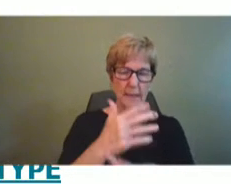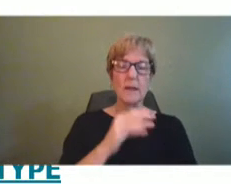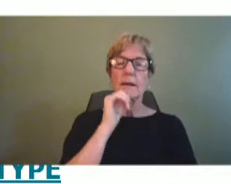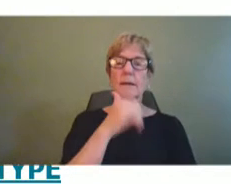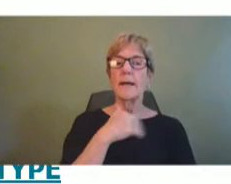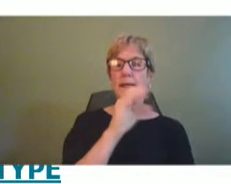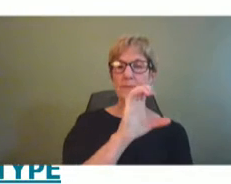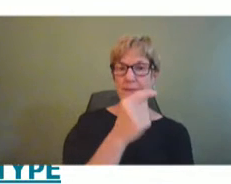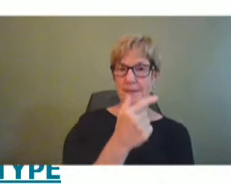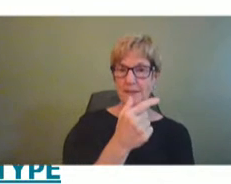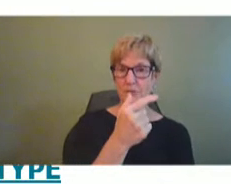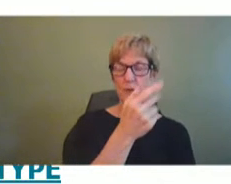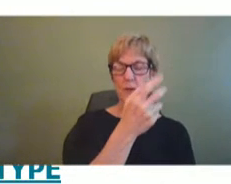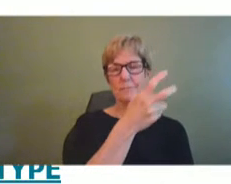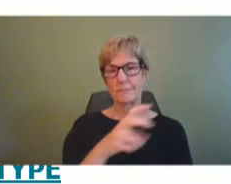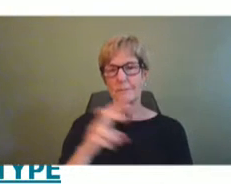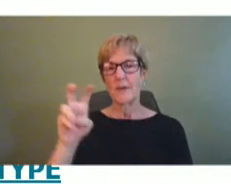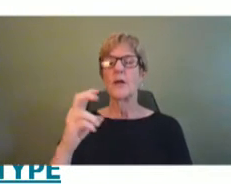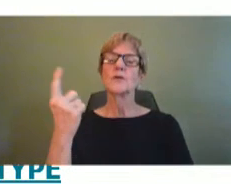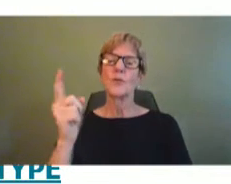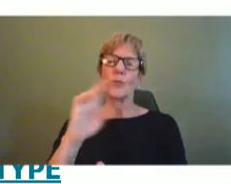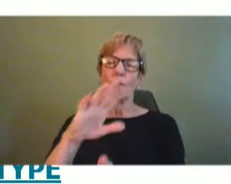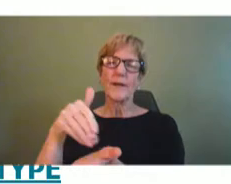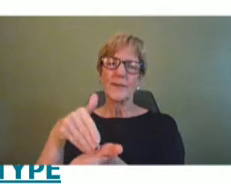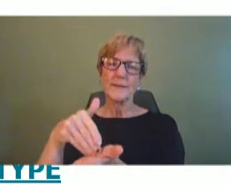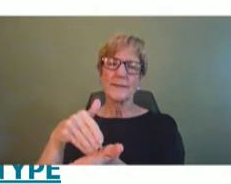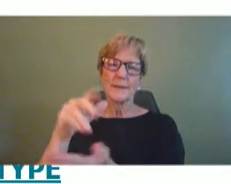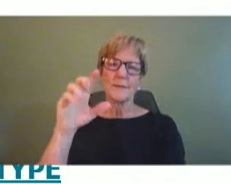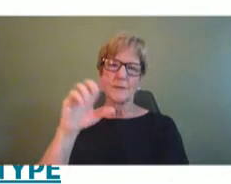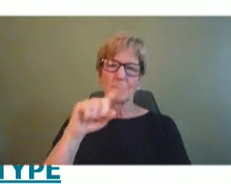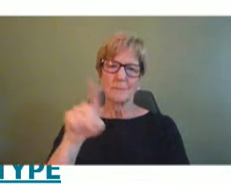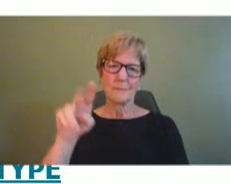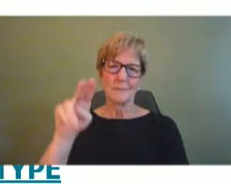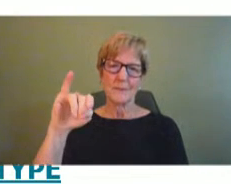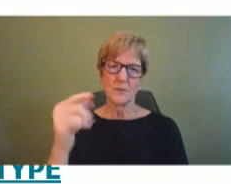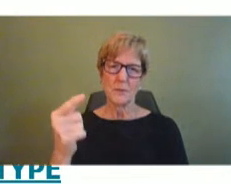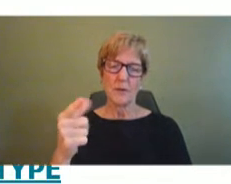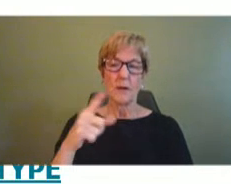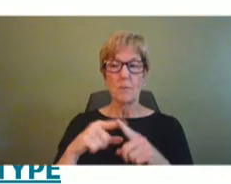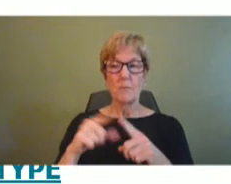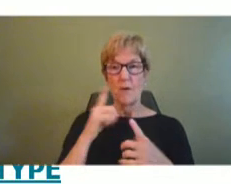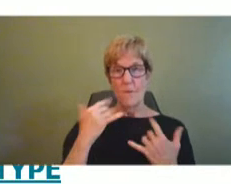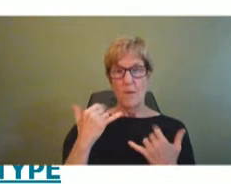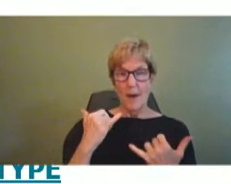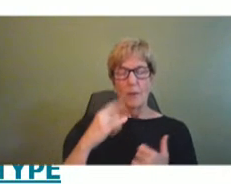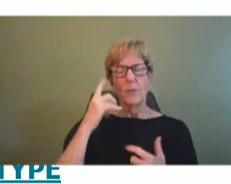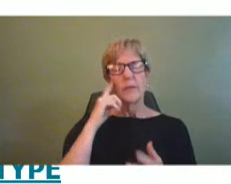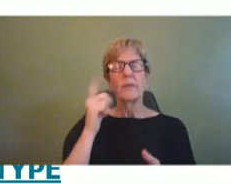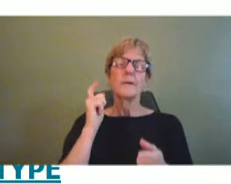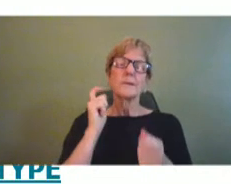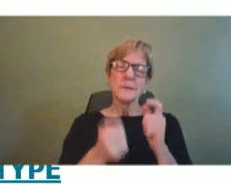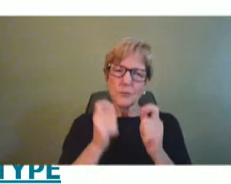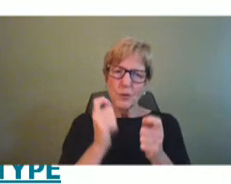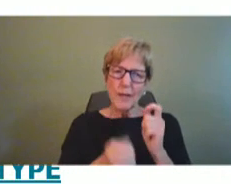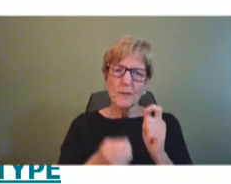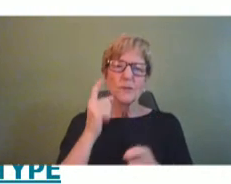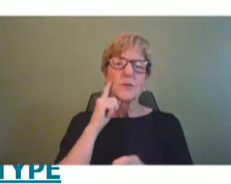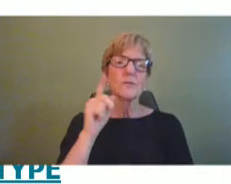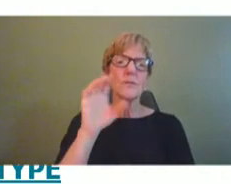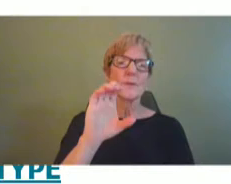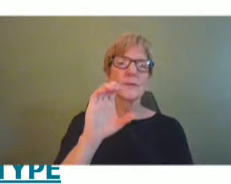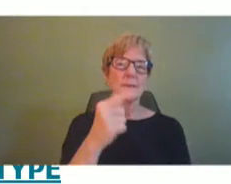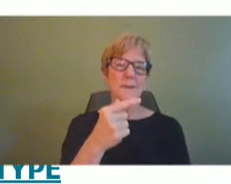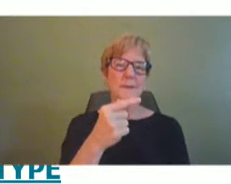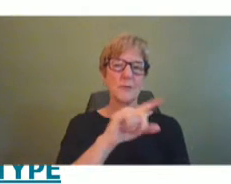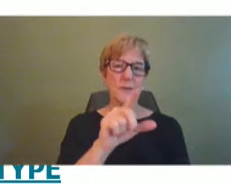go to one of the Cent zoning districts but in the near term we thought some changes for CG zoning when you're in a